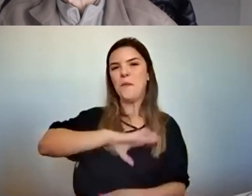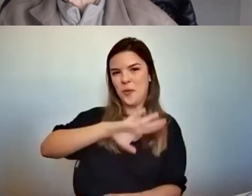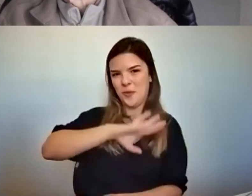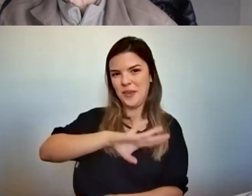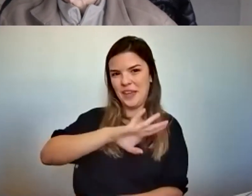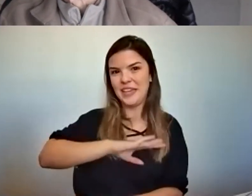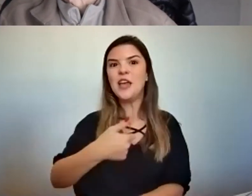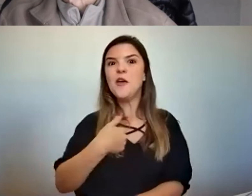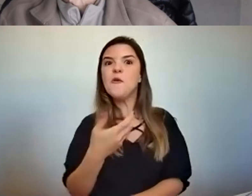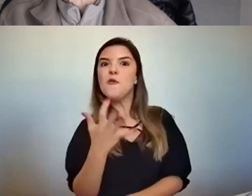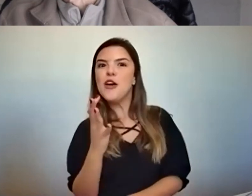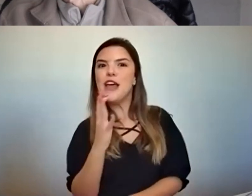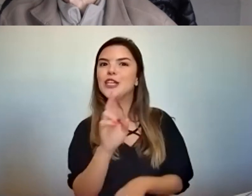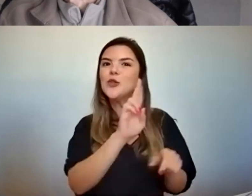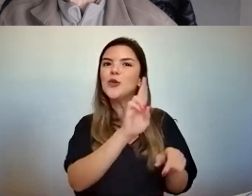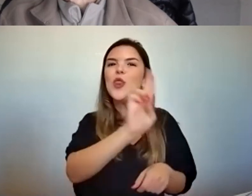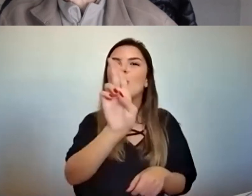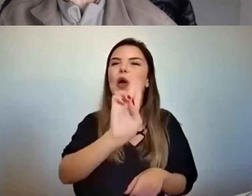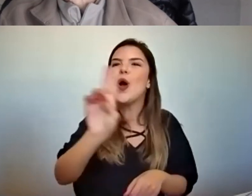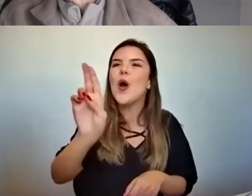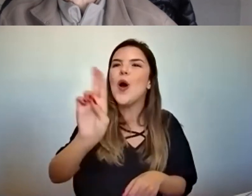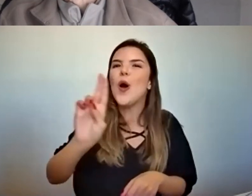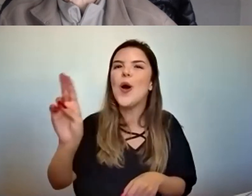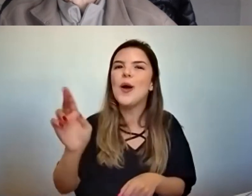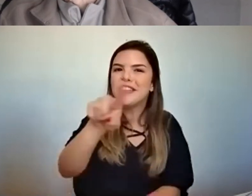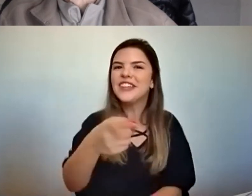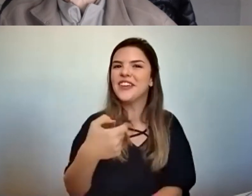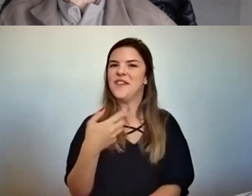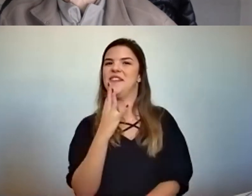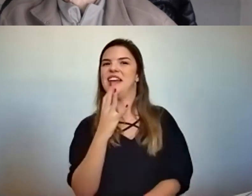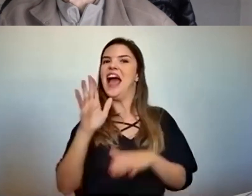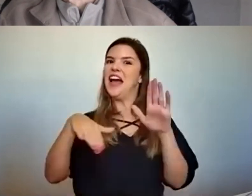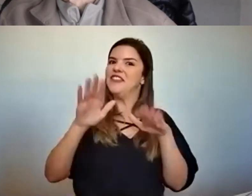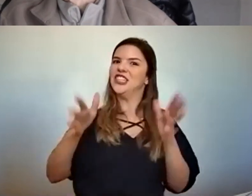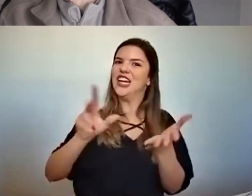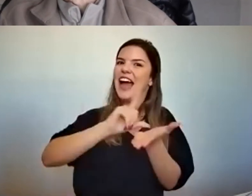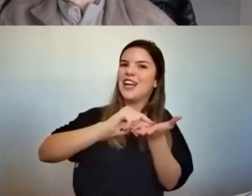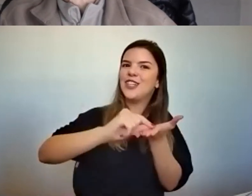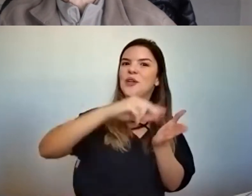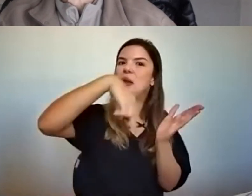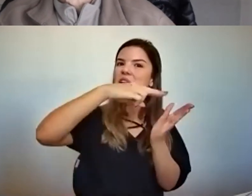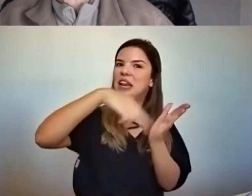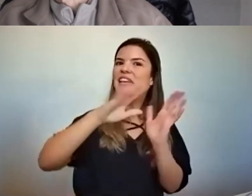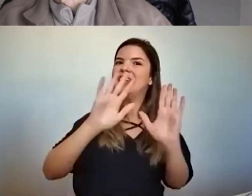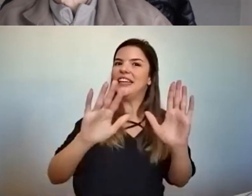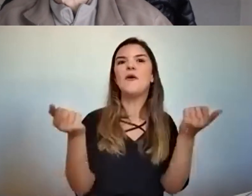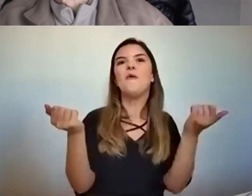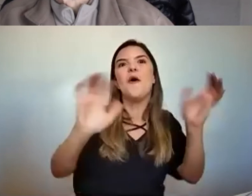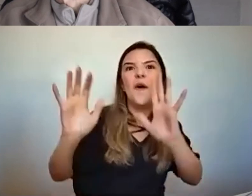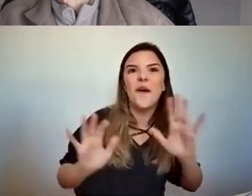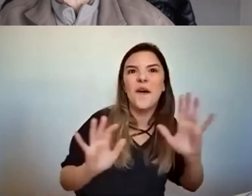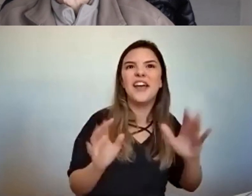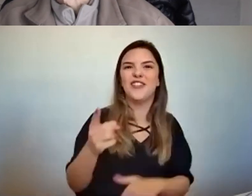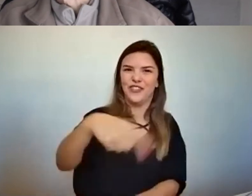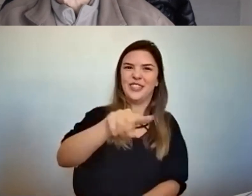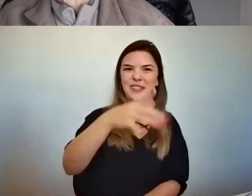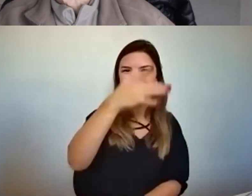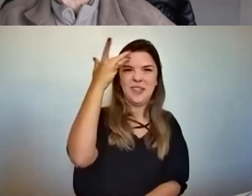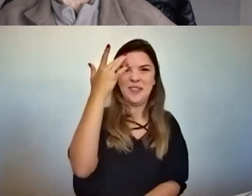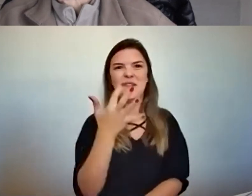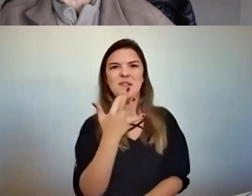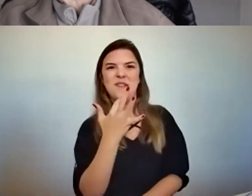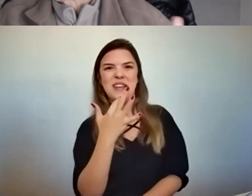of many of you from having read some stuff. So hello, I'm not saying hello to every one of you personally,